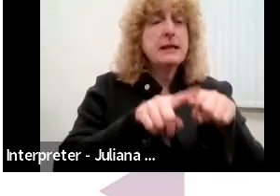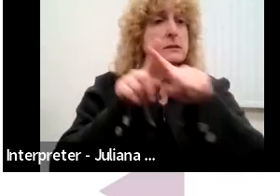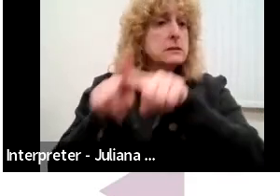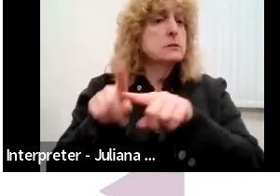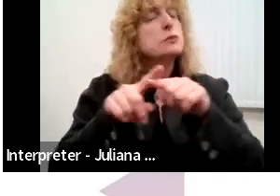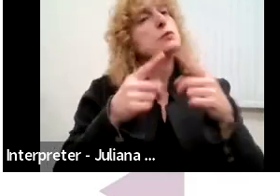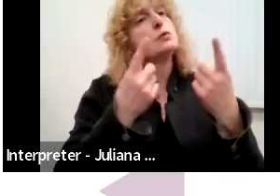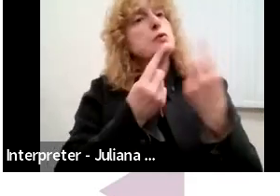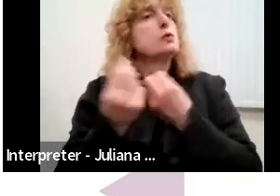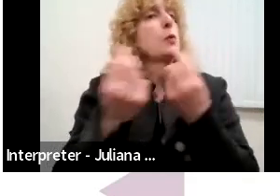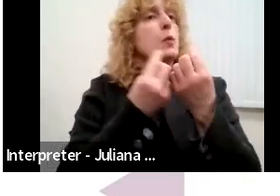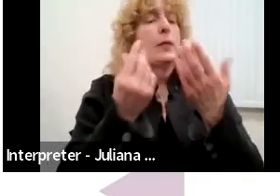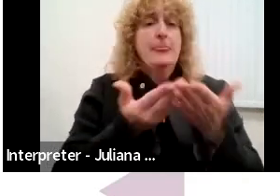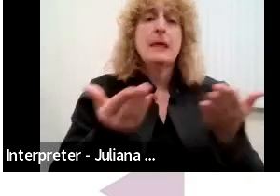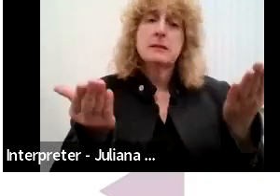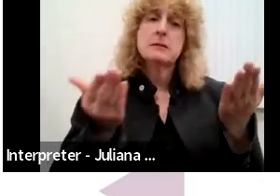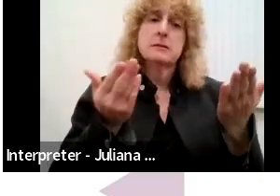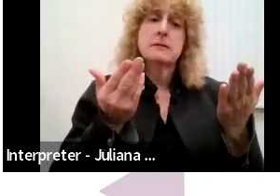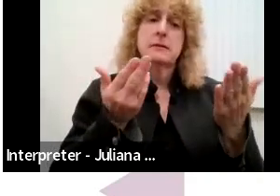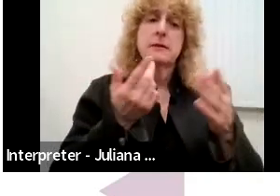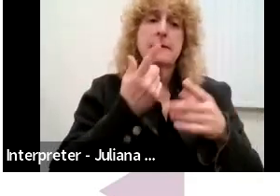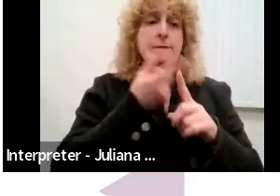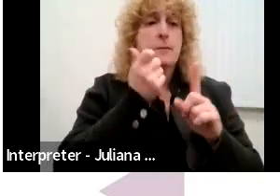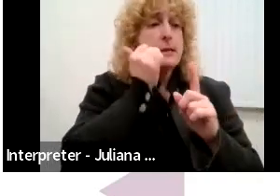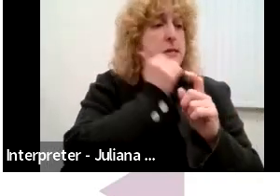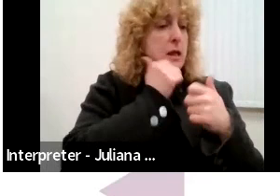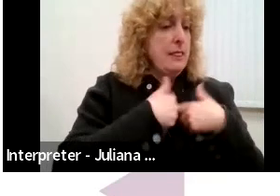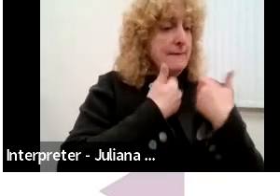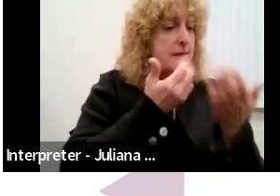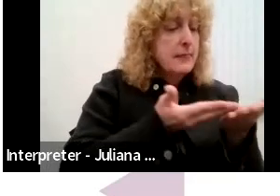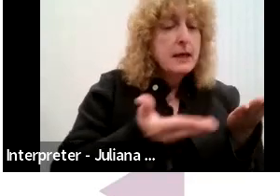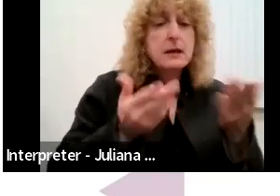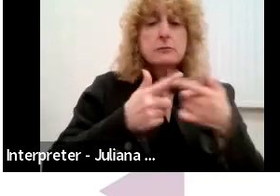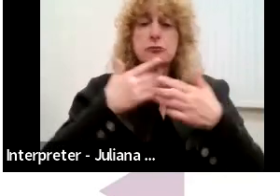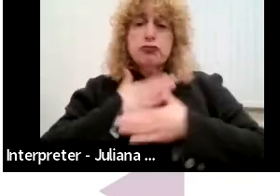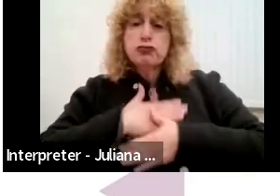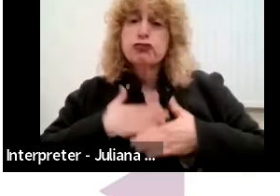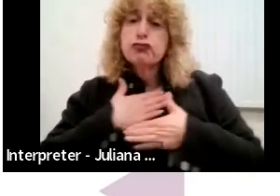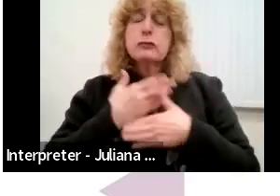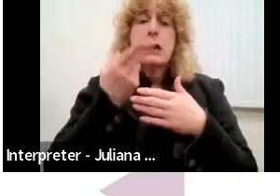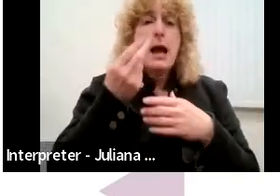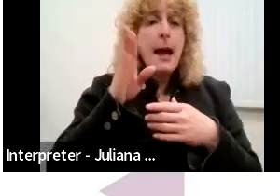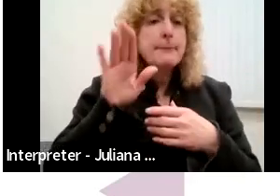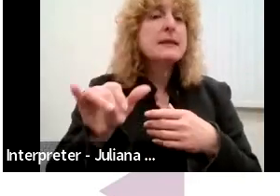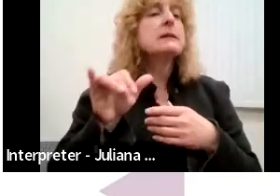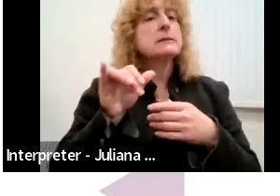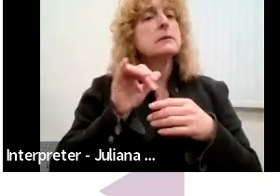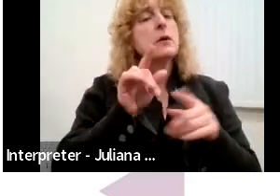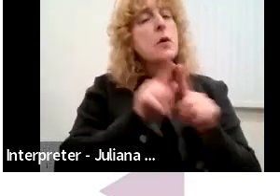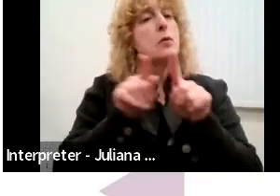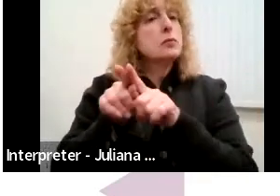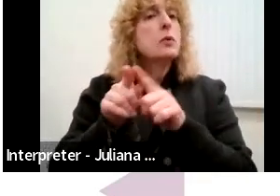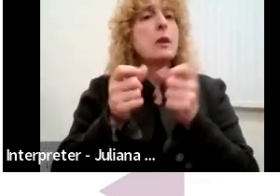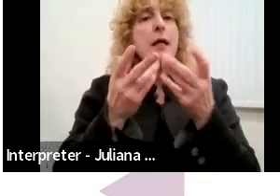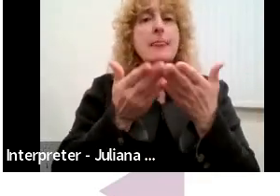do things from daily living activities to even recreational and hobbies. And also a lot of